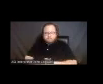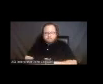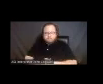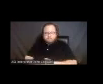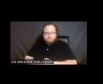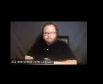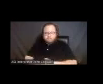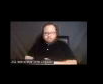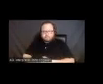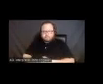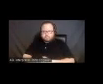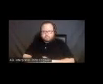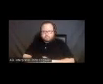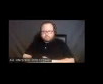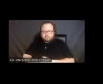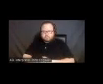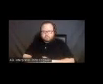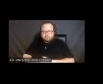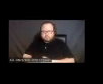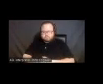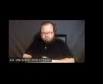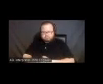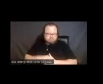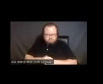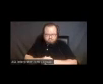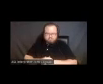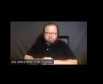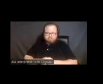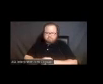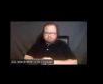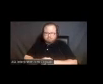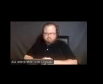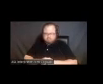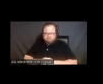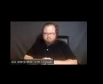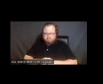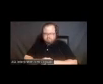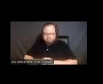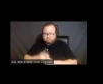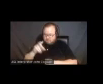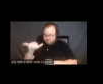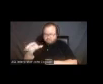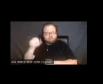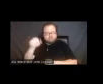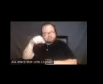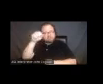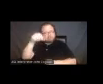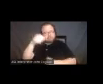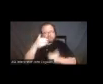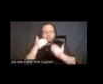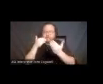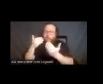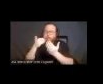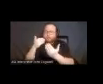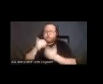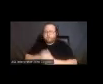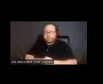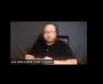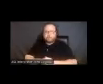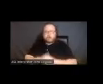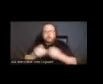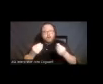acknowledgement? Can do that. Thank Was you. that Daisy? Yes. Thank you, Daisy.